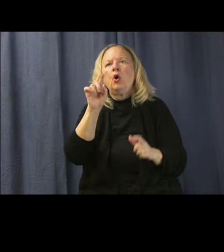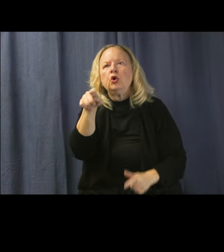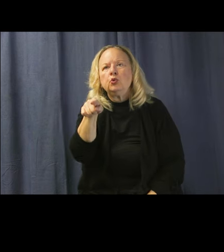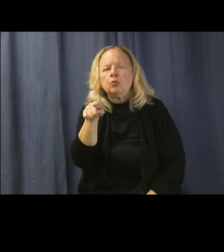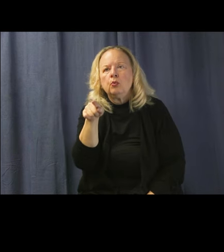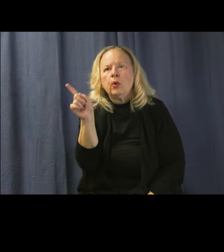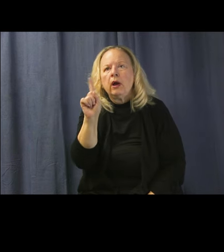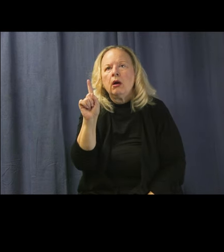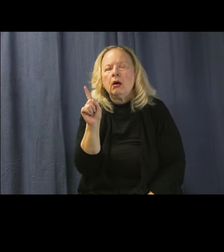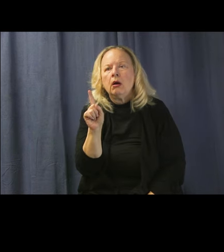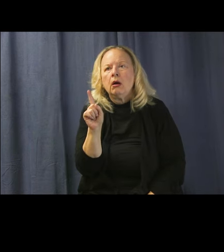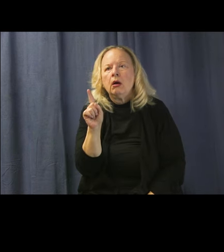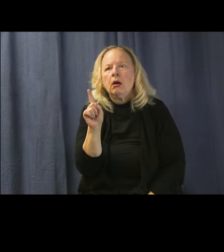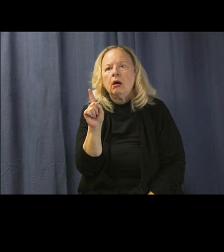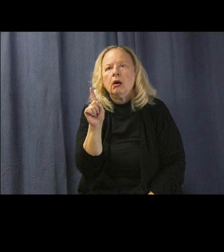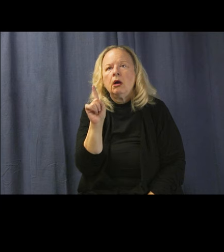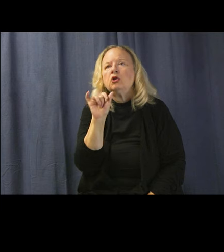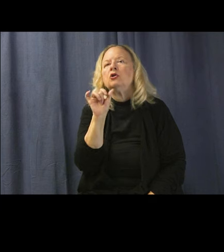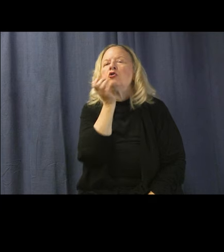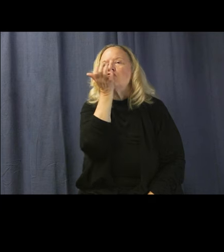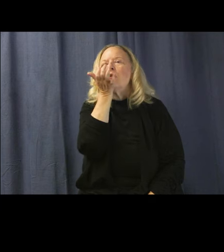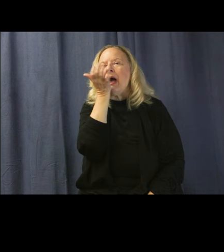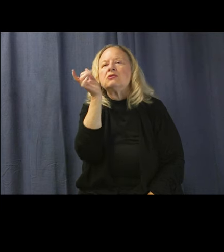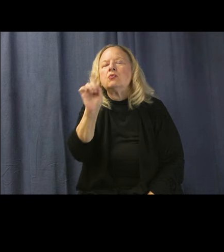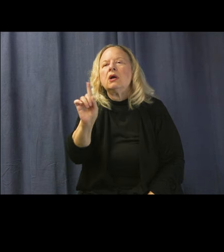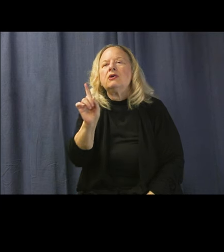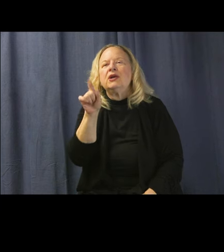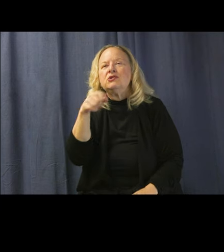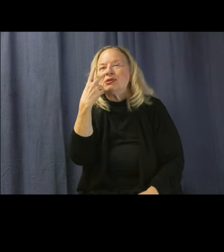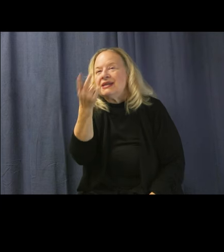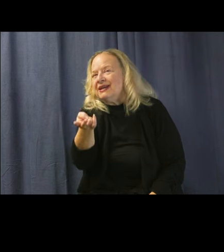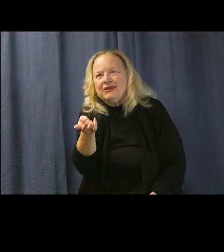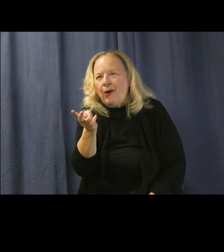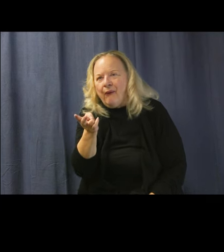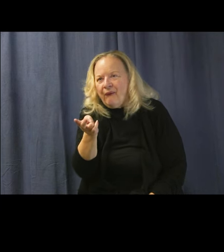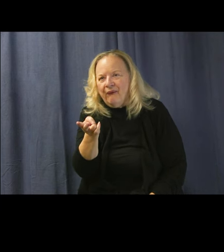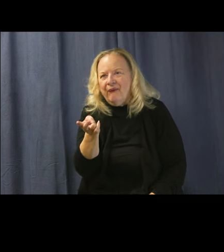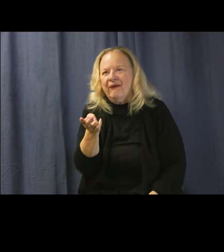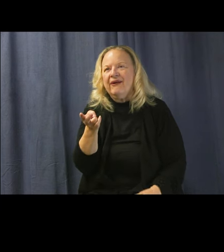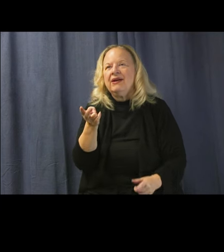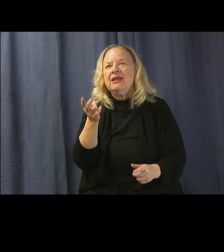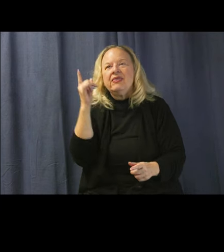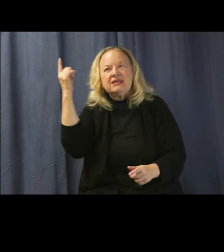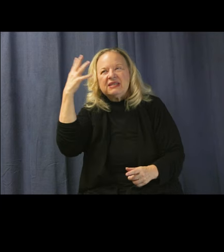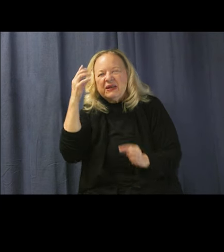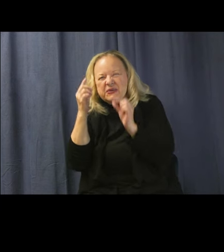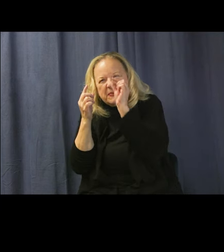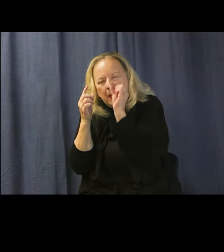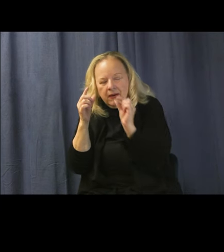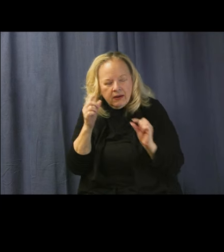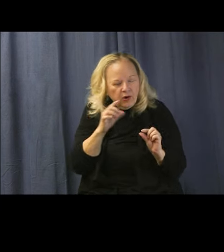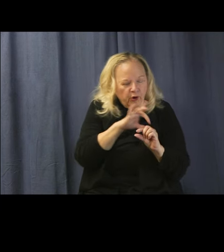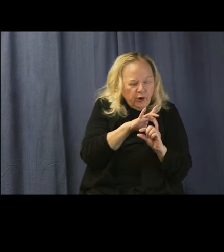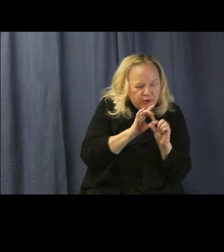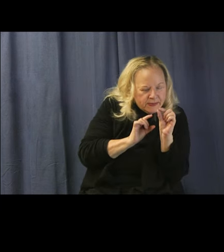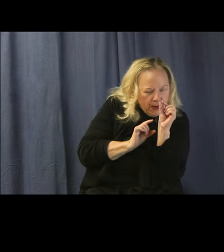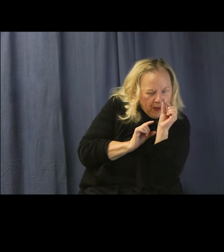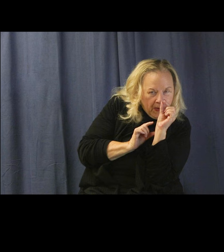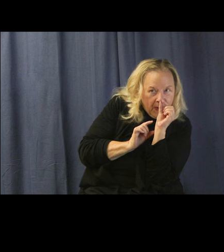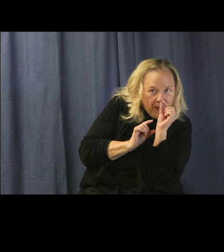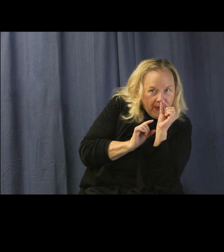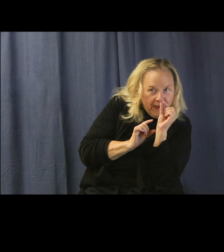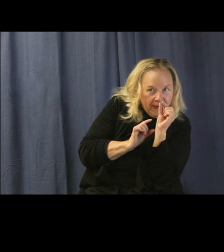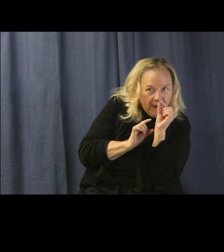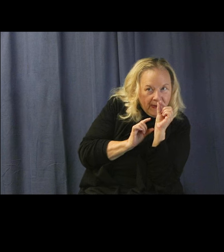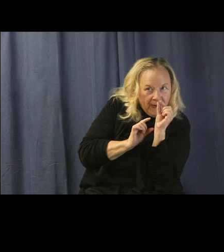you? Where's your yard? Okay, let's take another look at the Earth compared to the sun. There's the Earth.